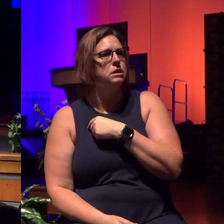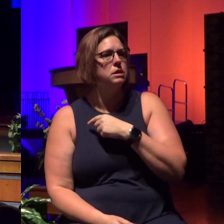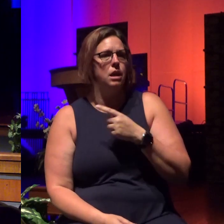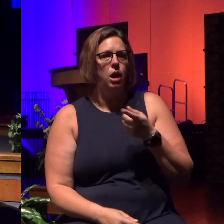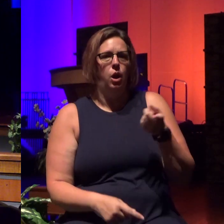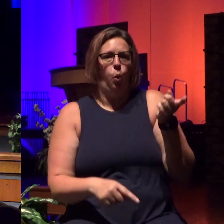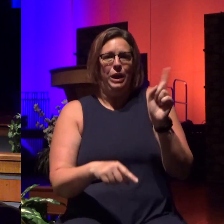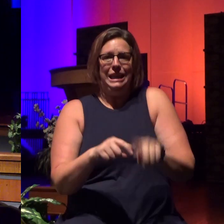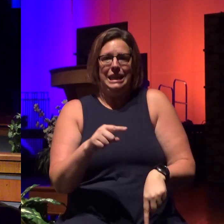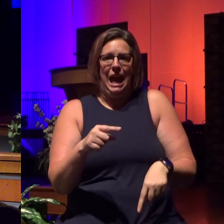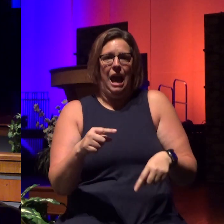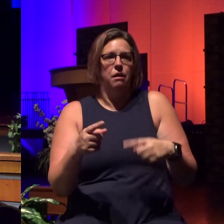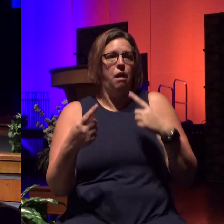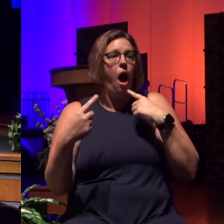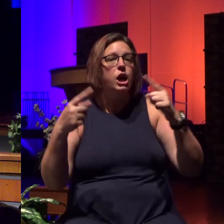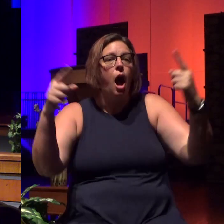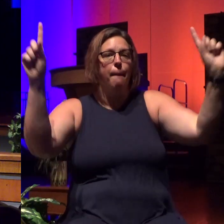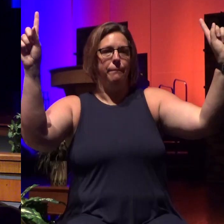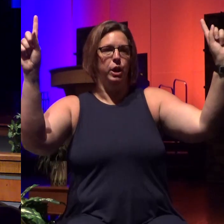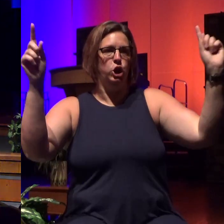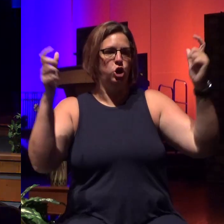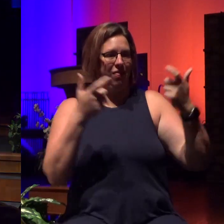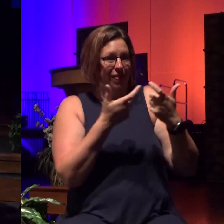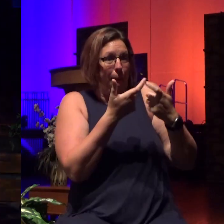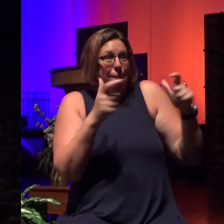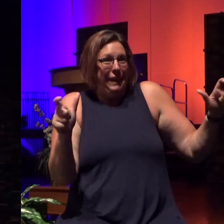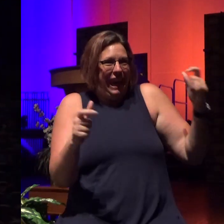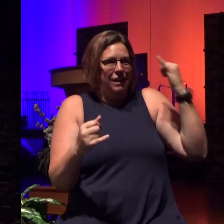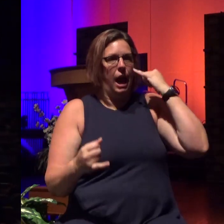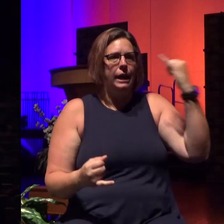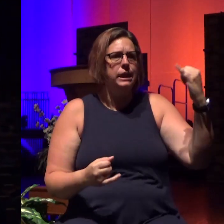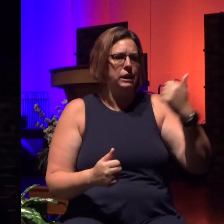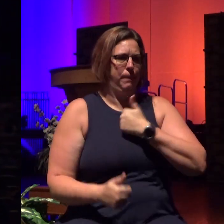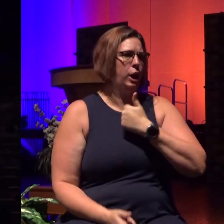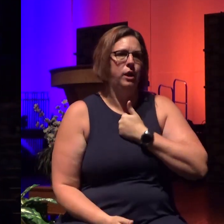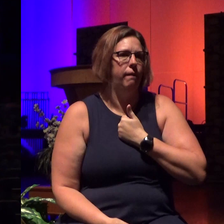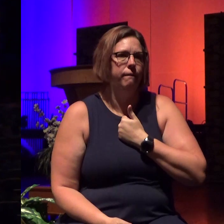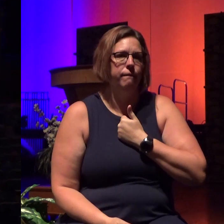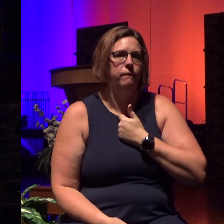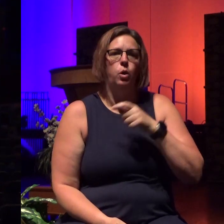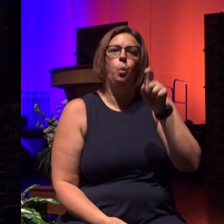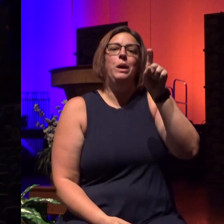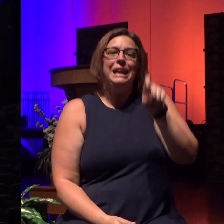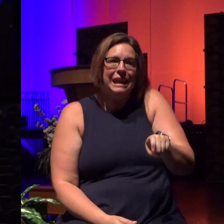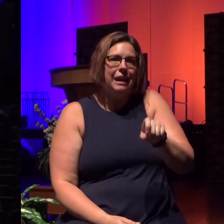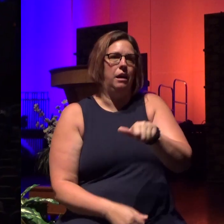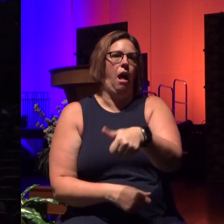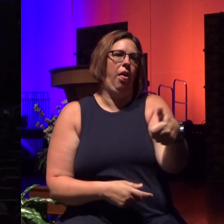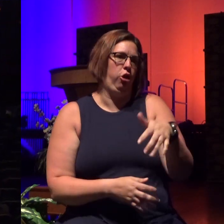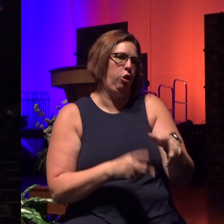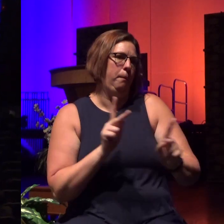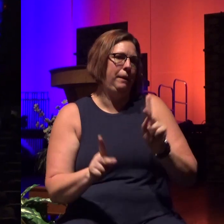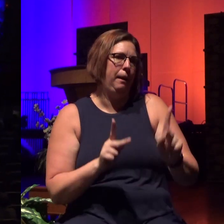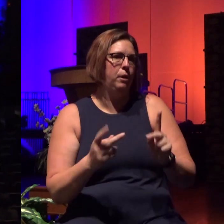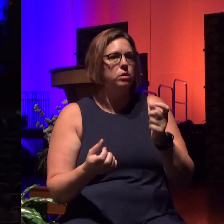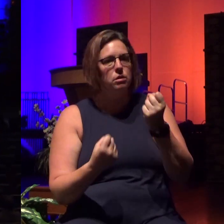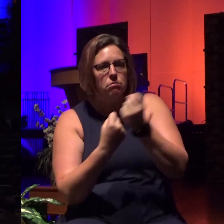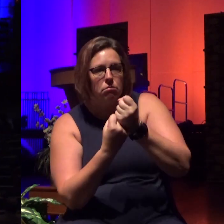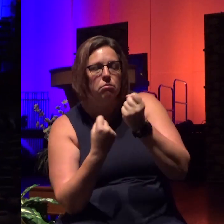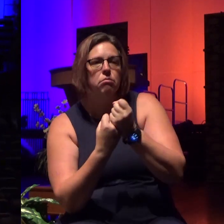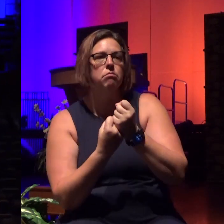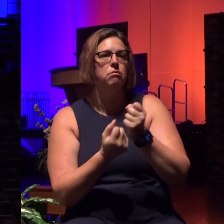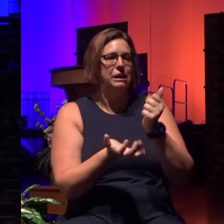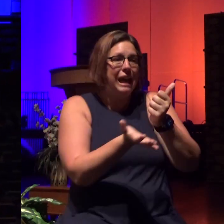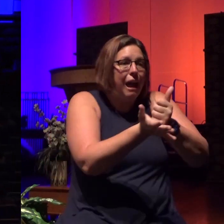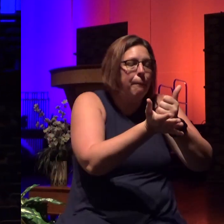cannot accomplish our big ideals and dreams all by ourselves. We need each other. We need other people to cheer us on. We